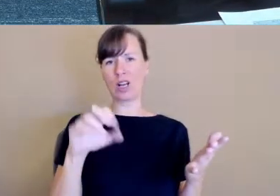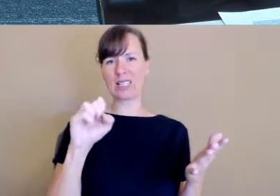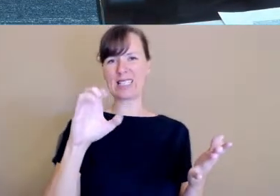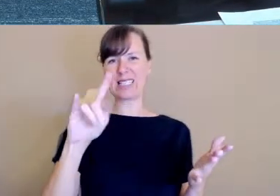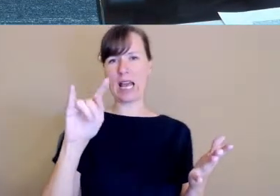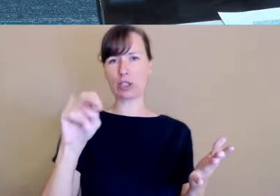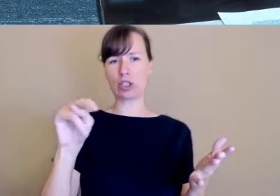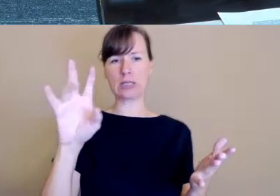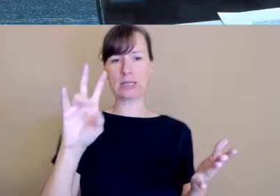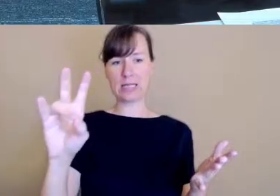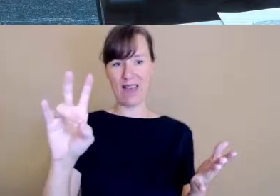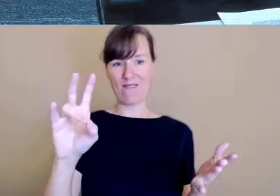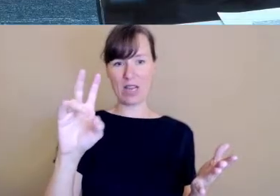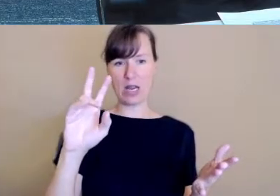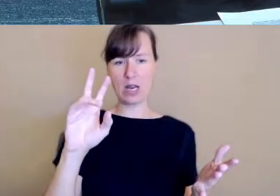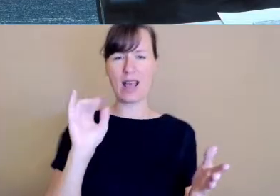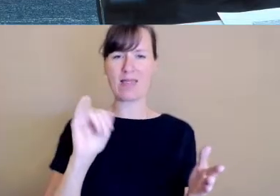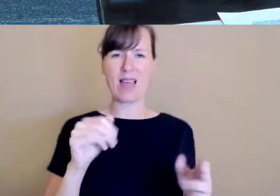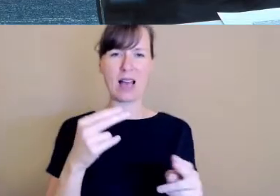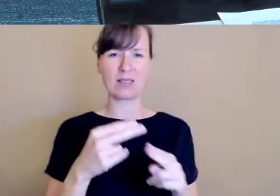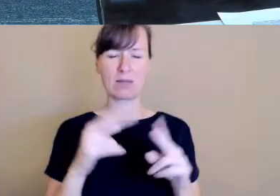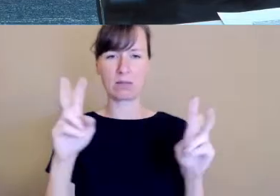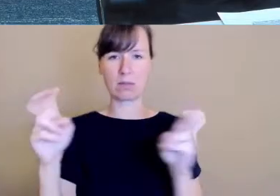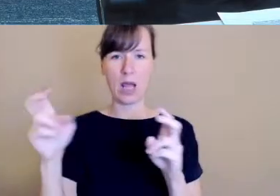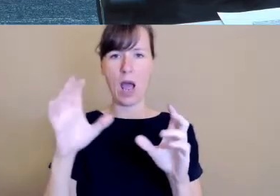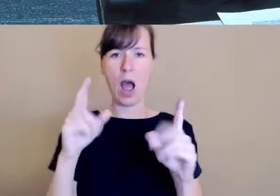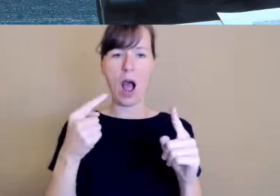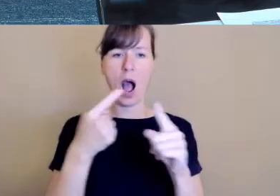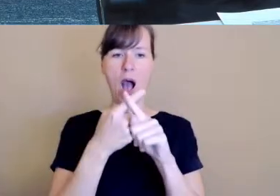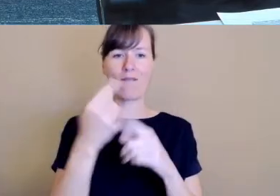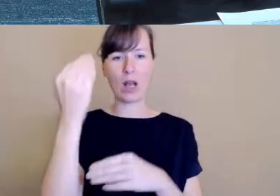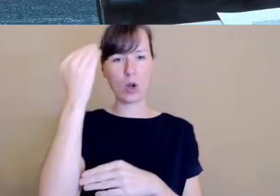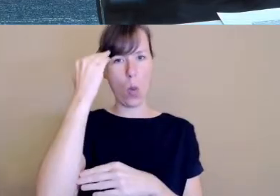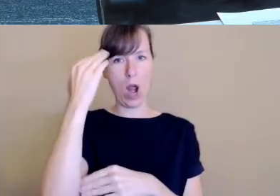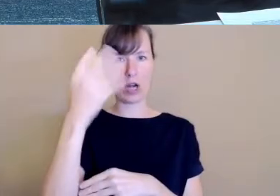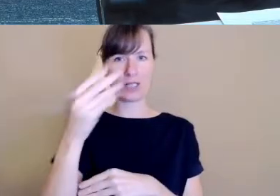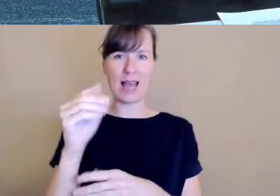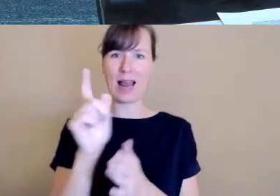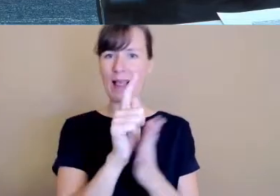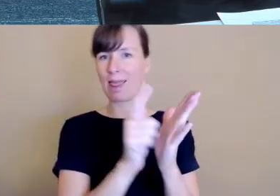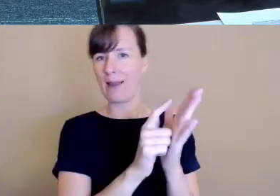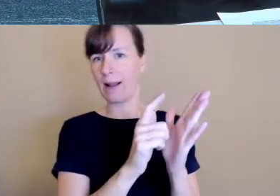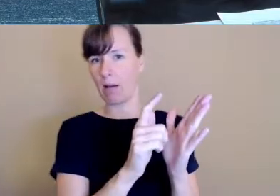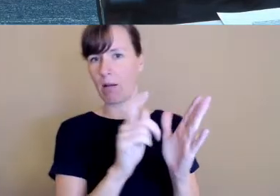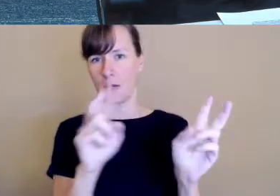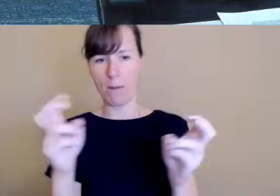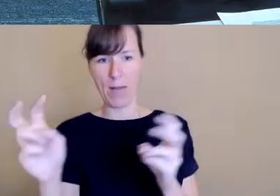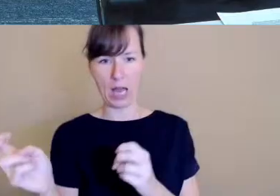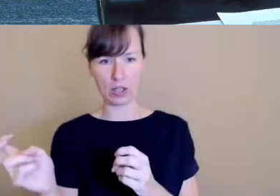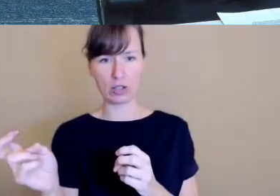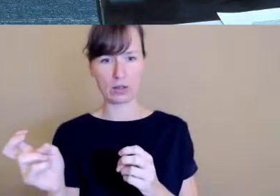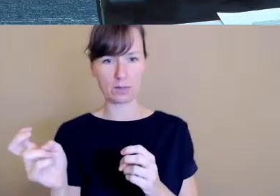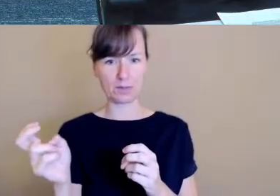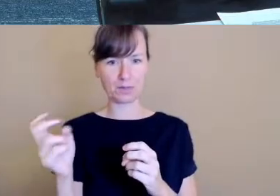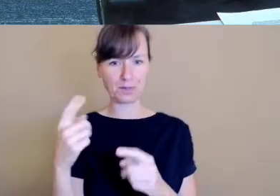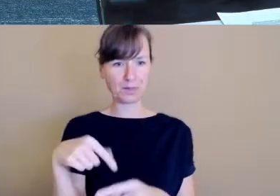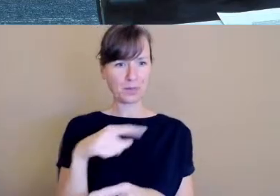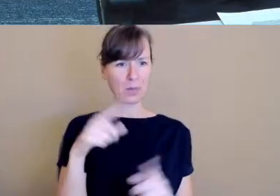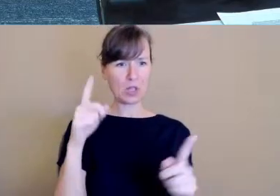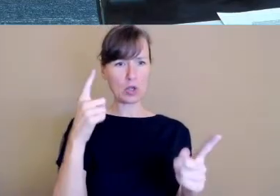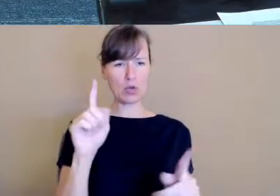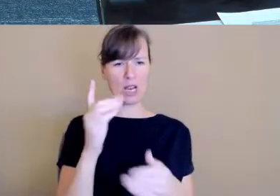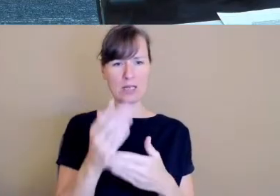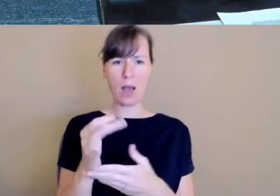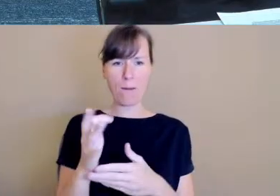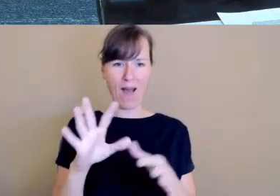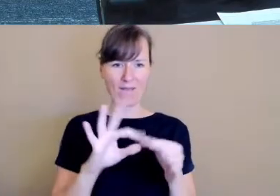time with the town's council, legal counsel, to talk about how we word this. I'll speak to that